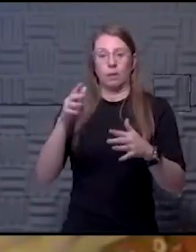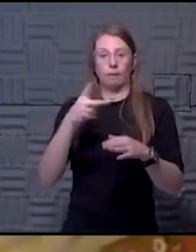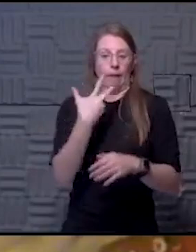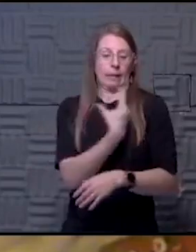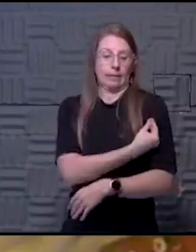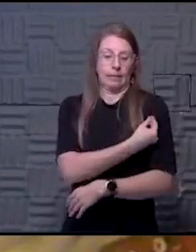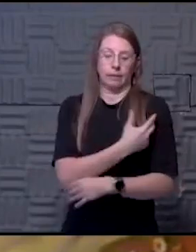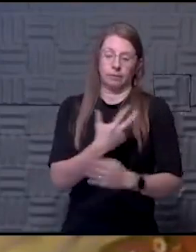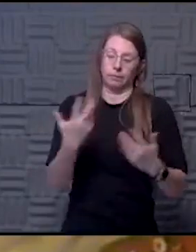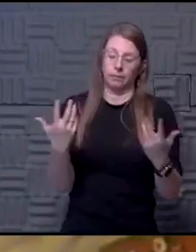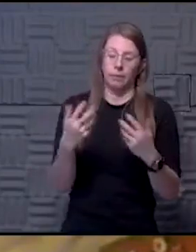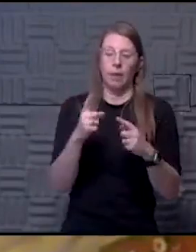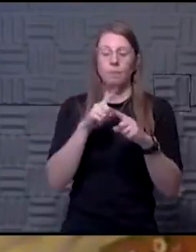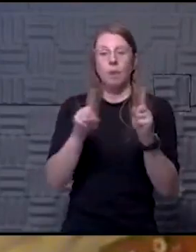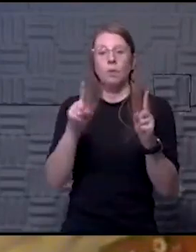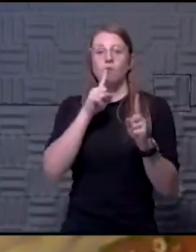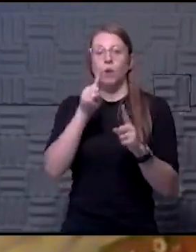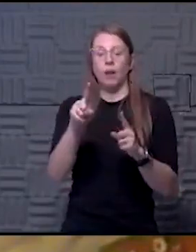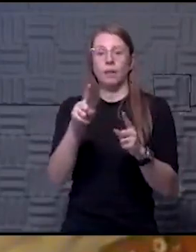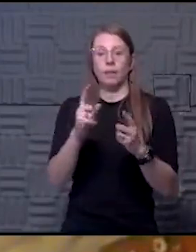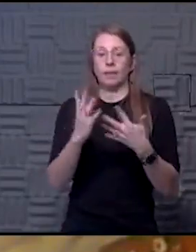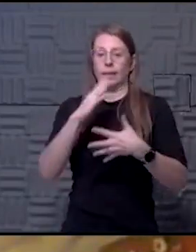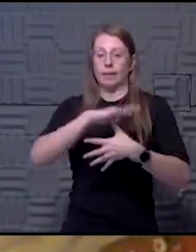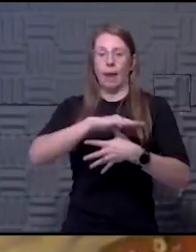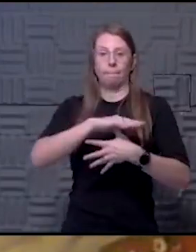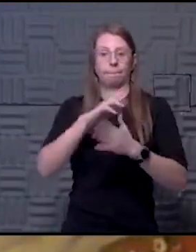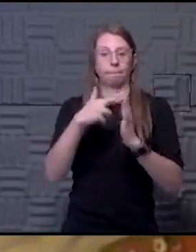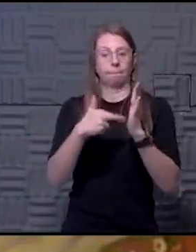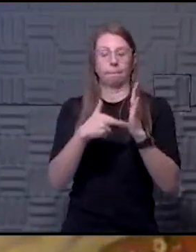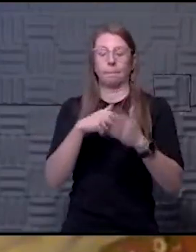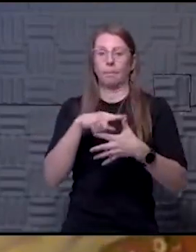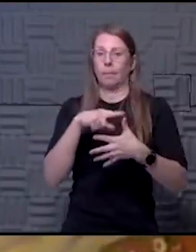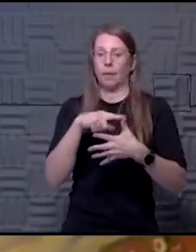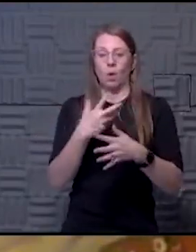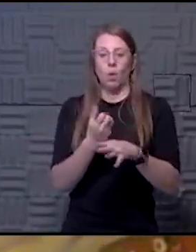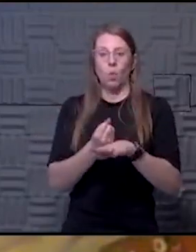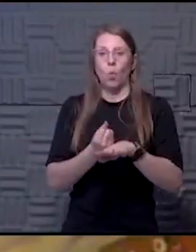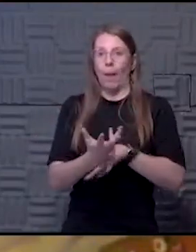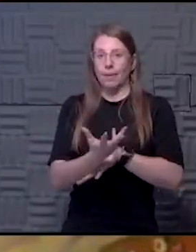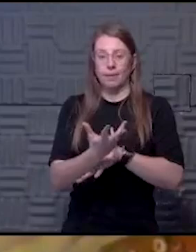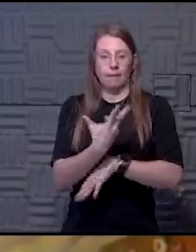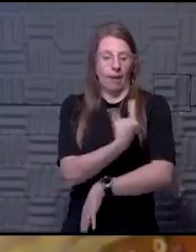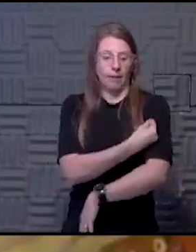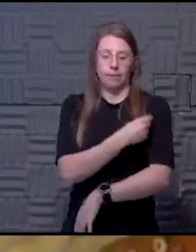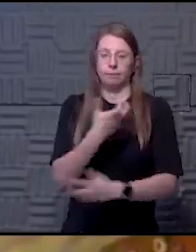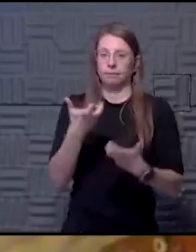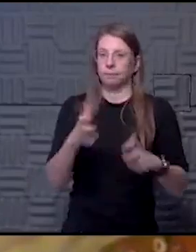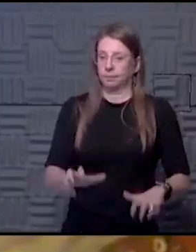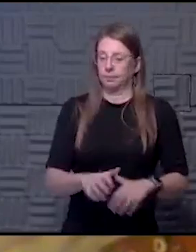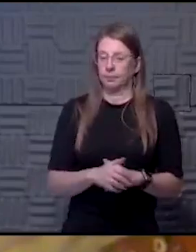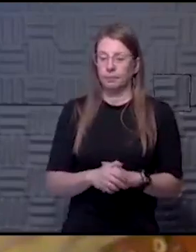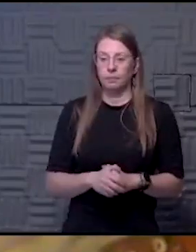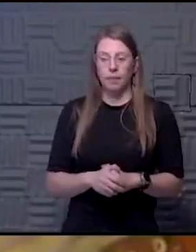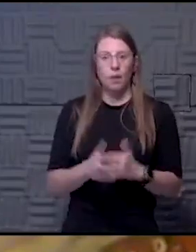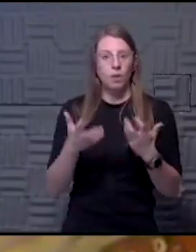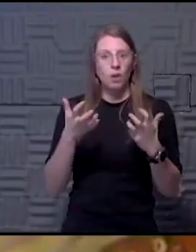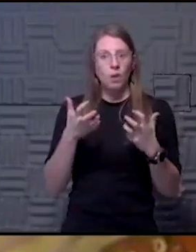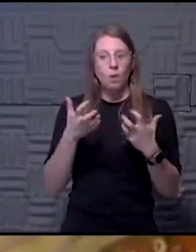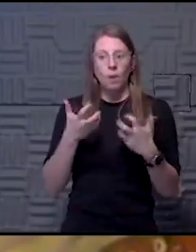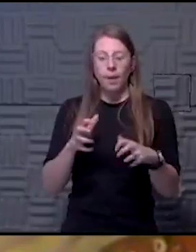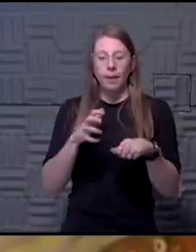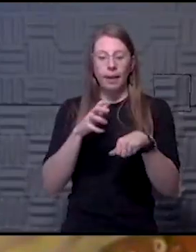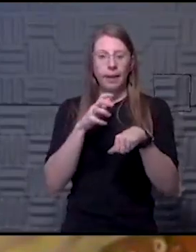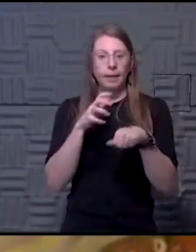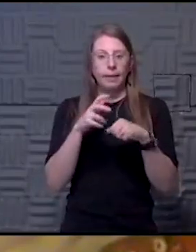but job one is not to waste any vaccine. To the mayor's point, you don't want to find yourself with something with a very limited shelf